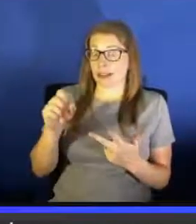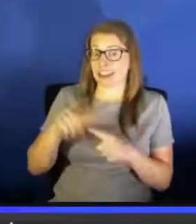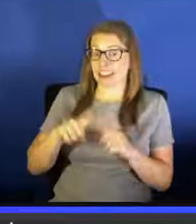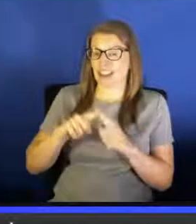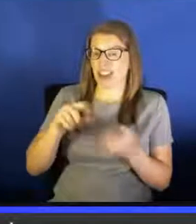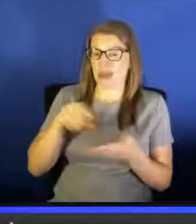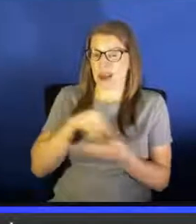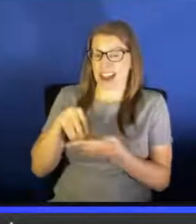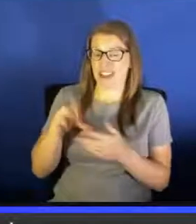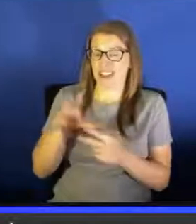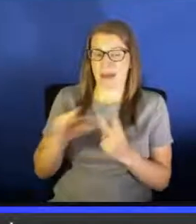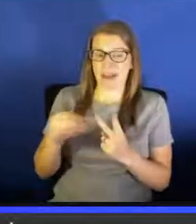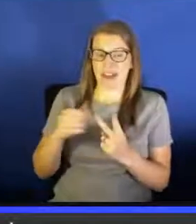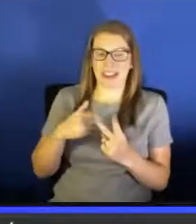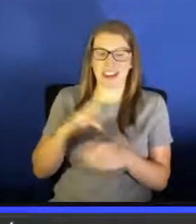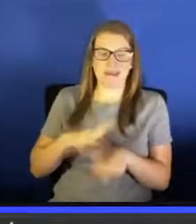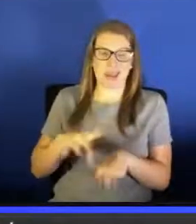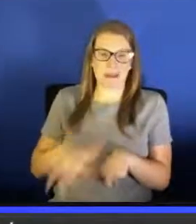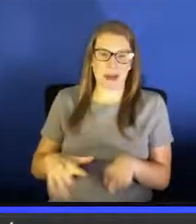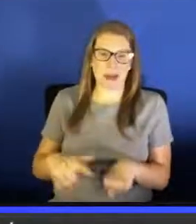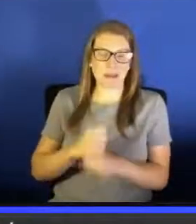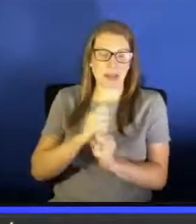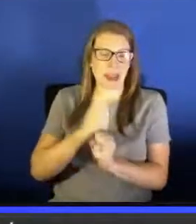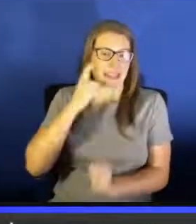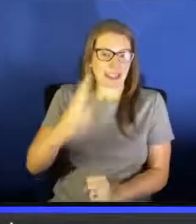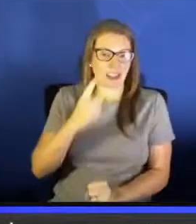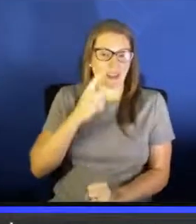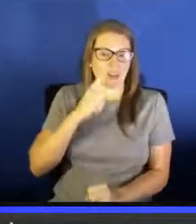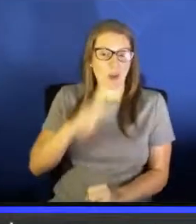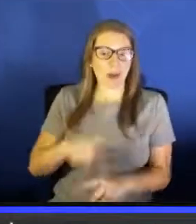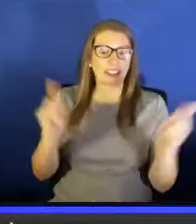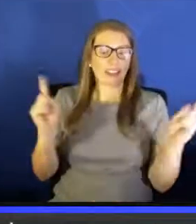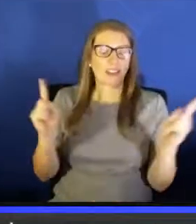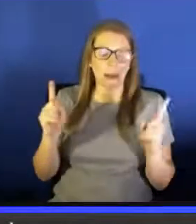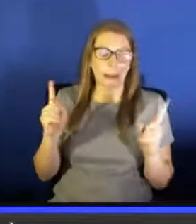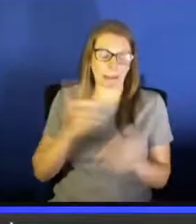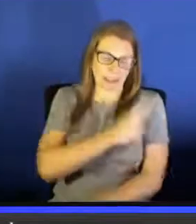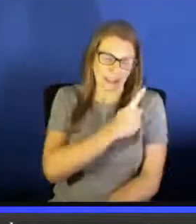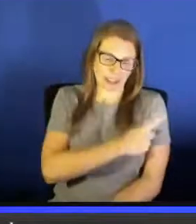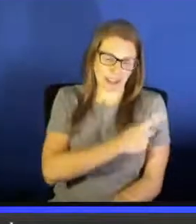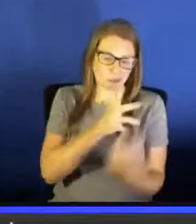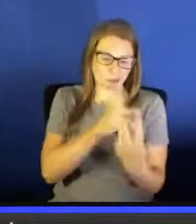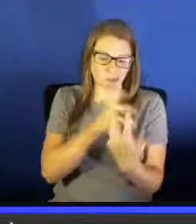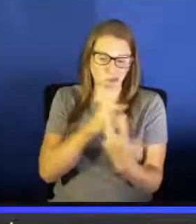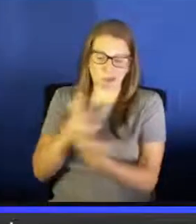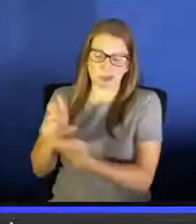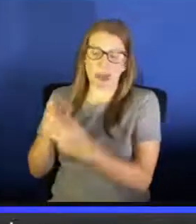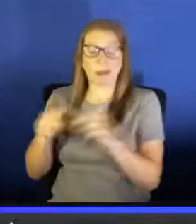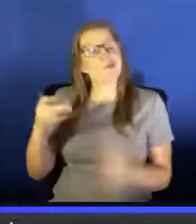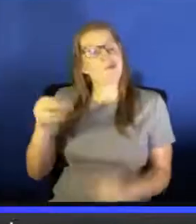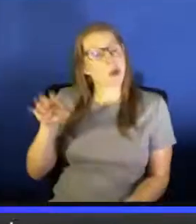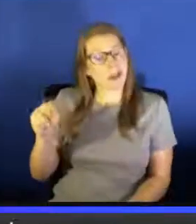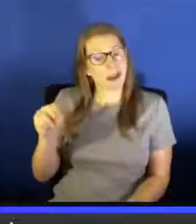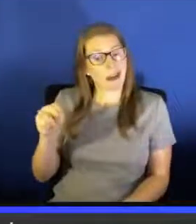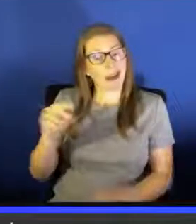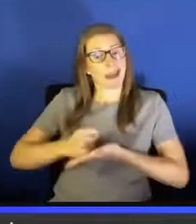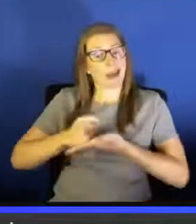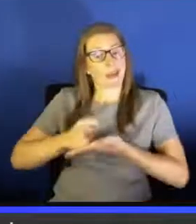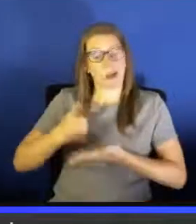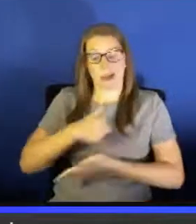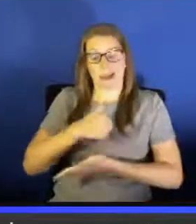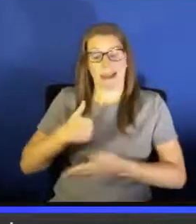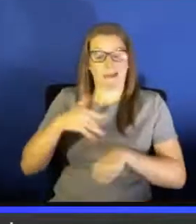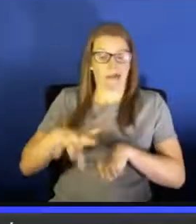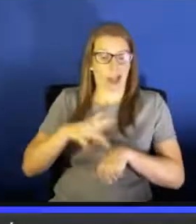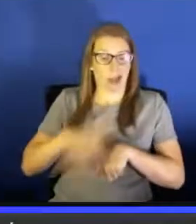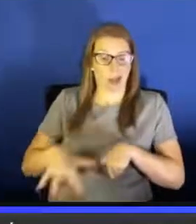may make sense for different patients. But proton therapy we have it available, and it is certainly an